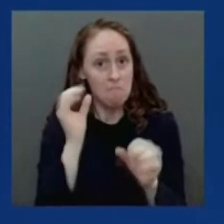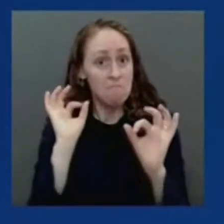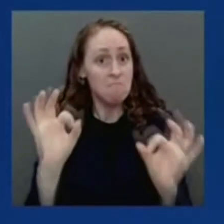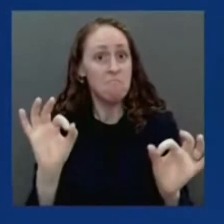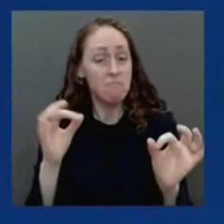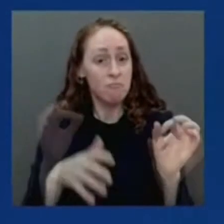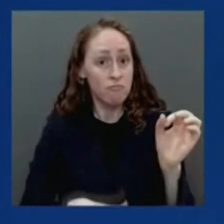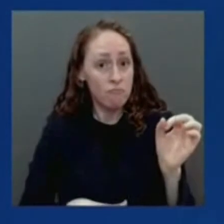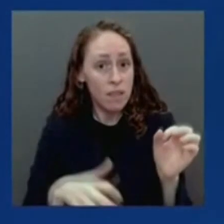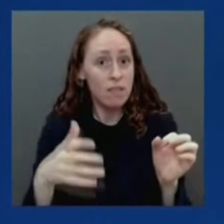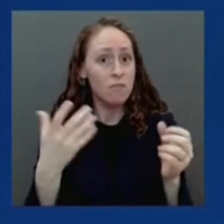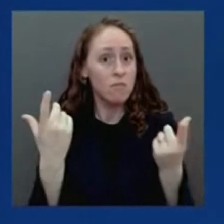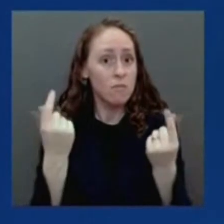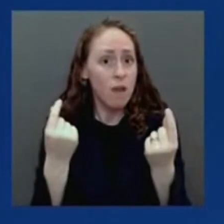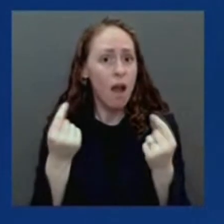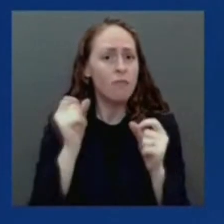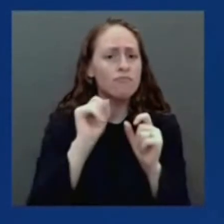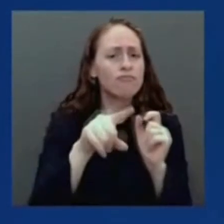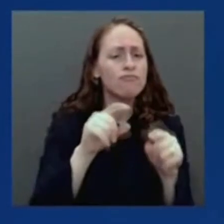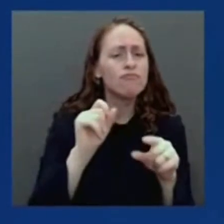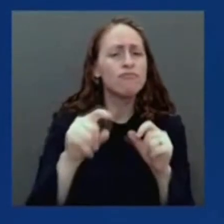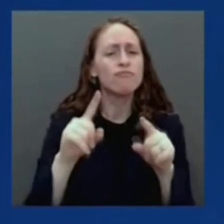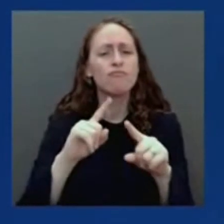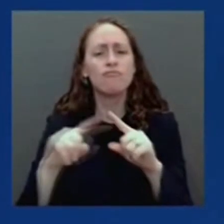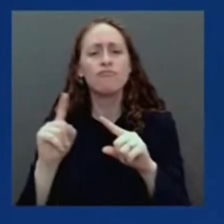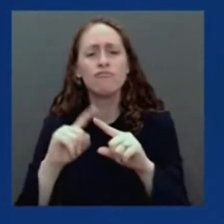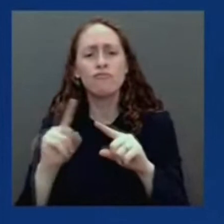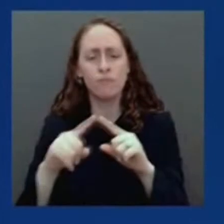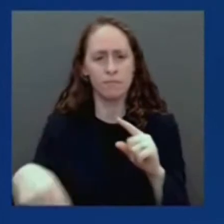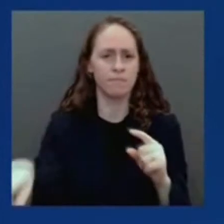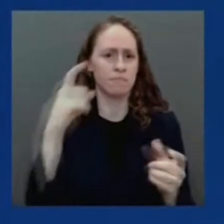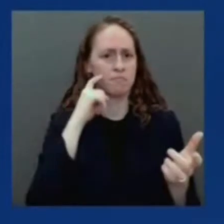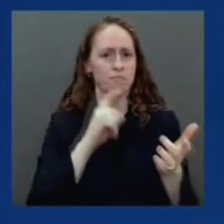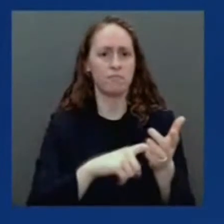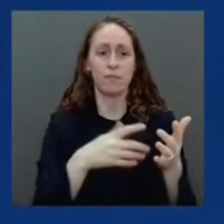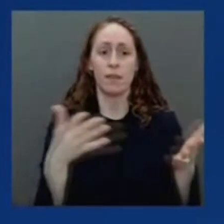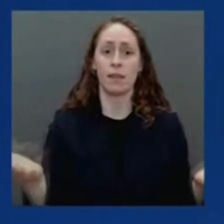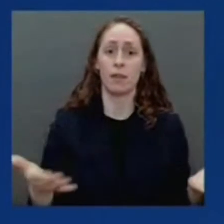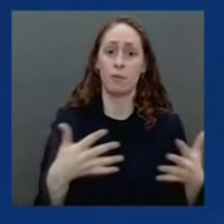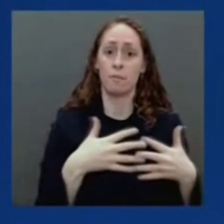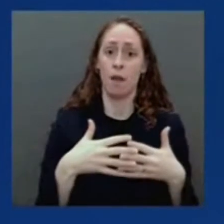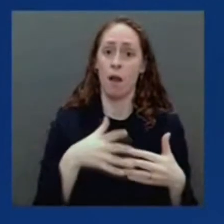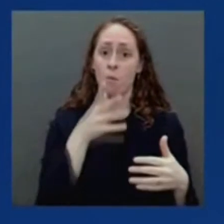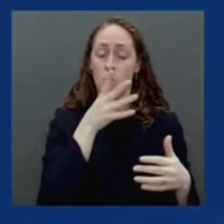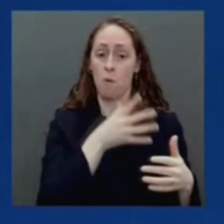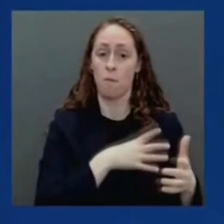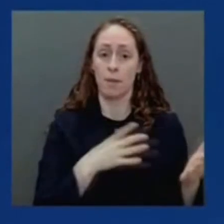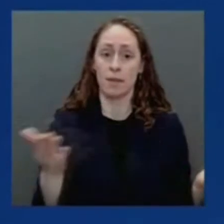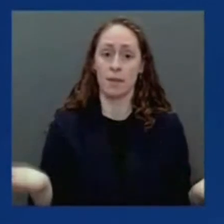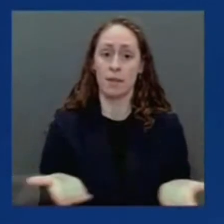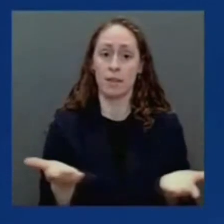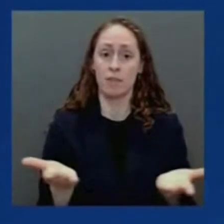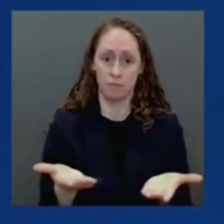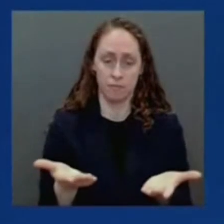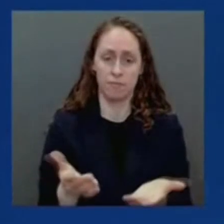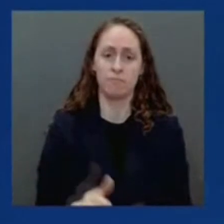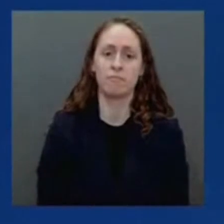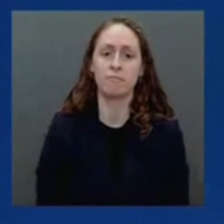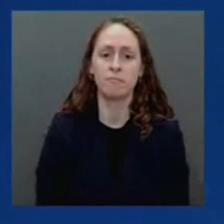Canada. They were enrolled between December 2020 and September 2021, and they were followed through